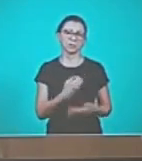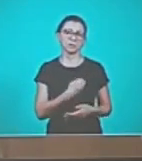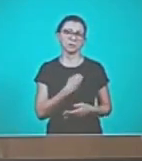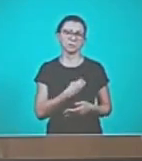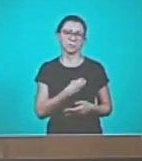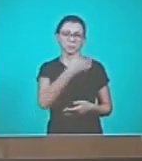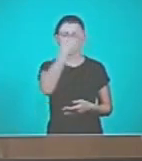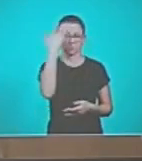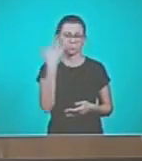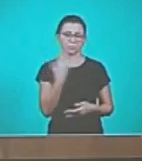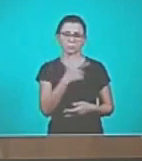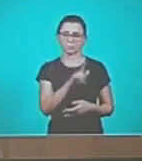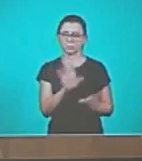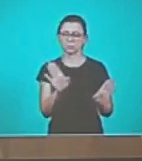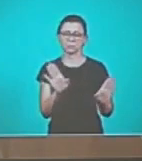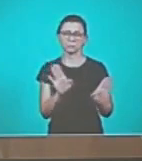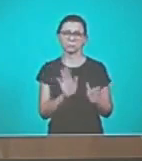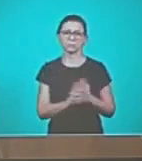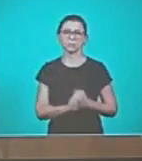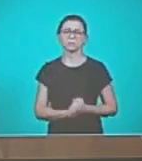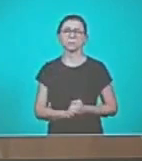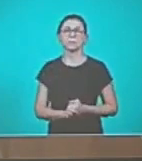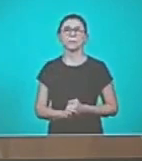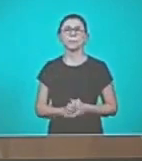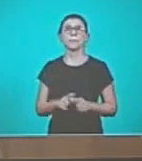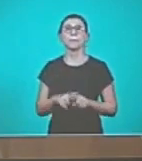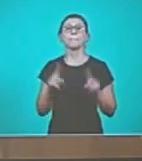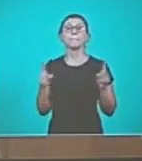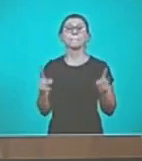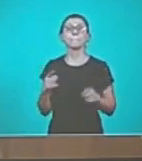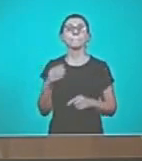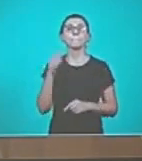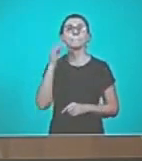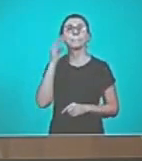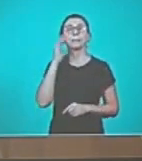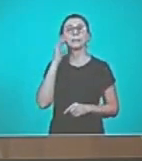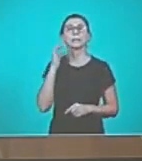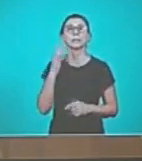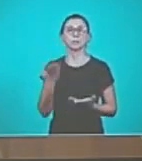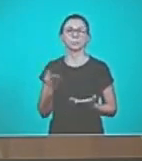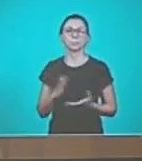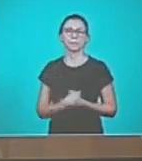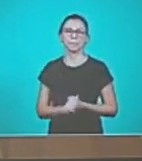anything. I don't need anything other than the grace of the Lord, like everyone who is here.